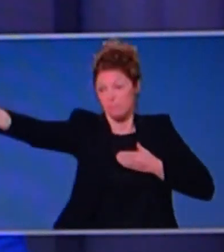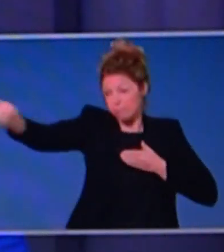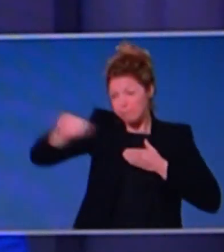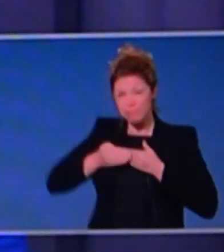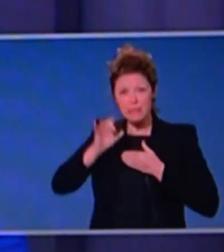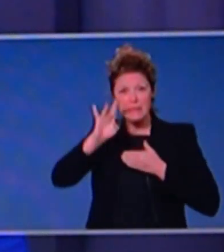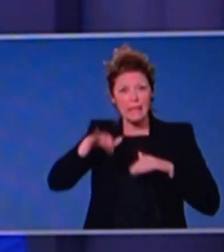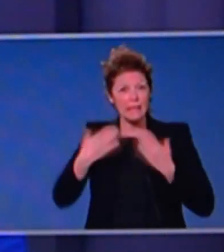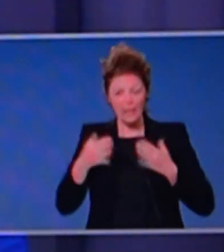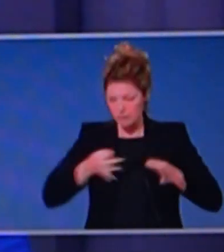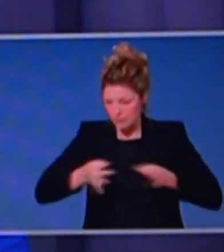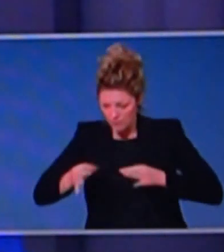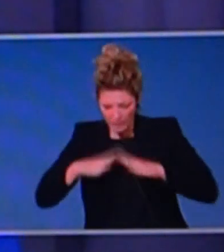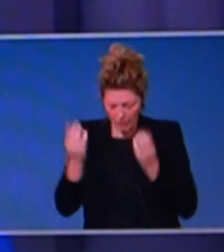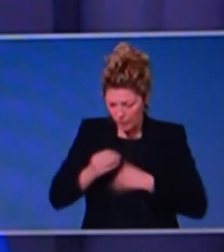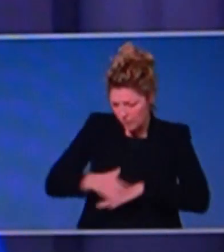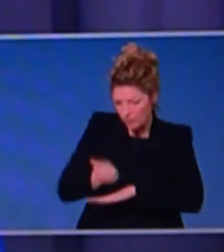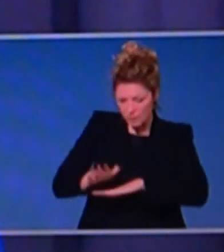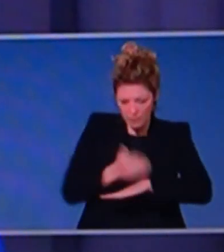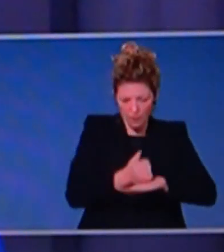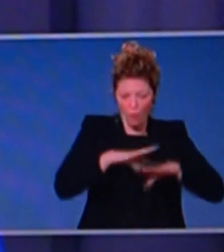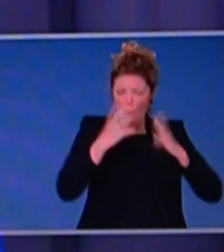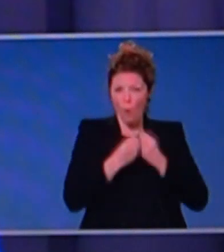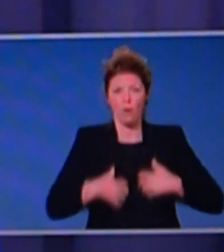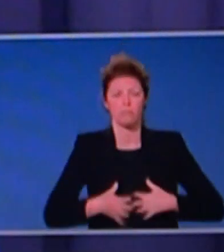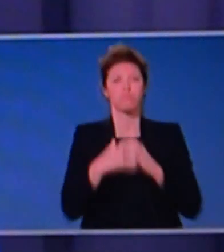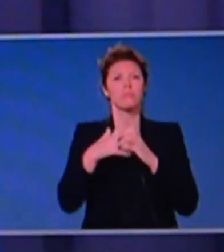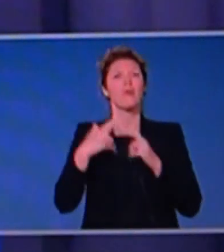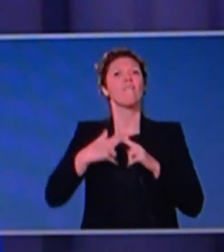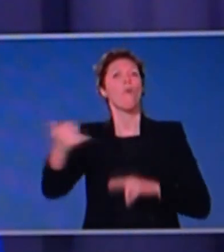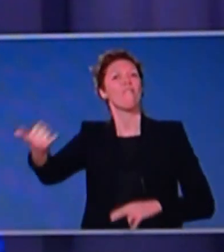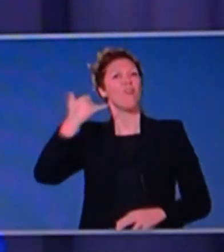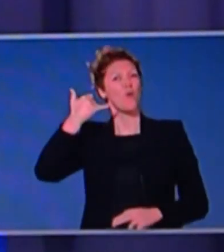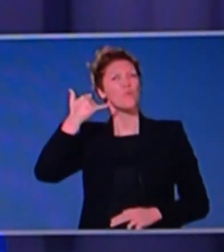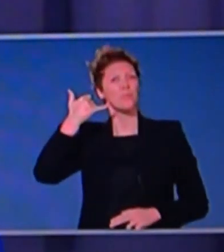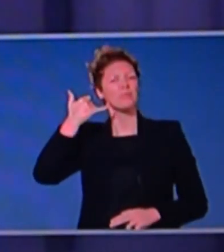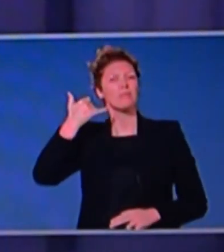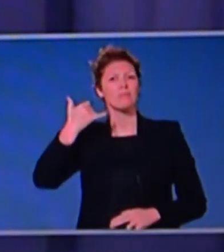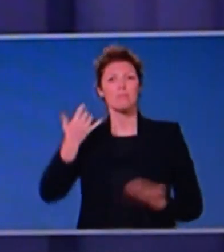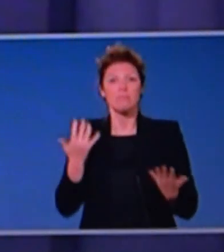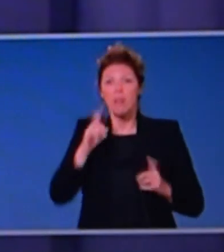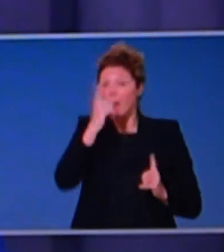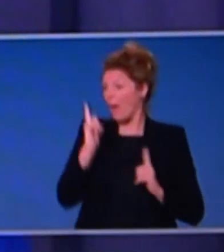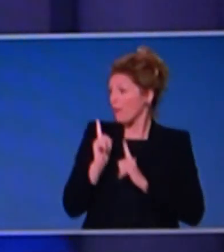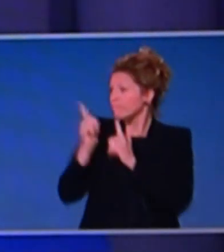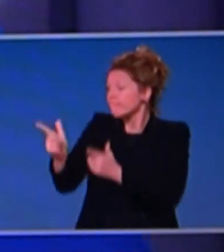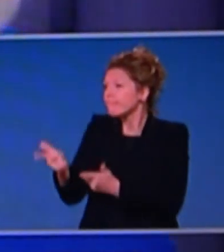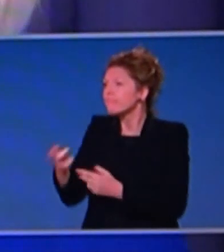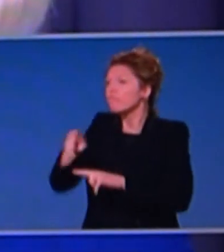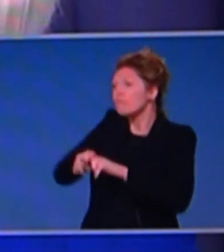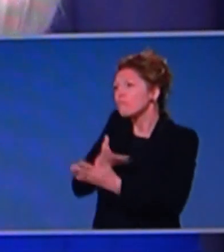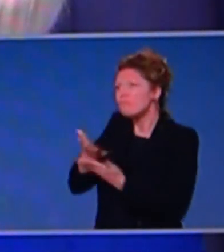moving our mental health services onto a telehealth platform in recognition that people could not get to them. So what has actually been